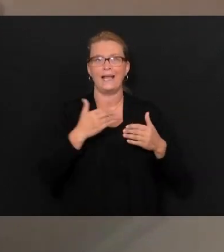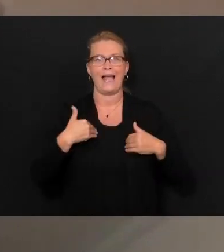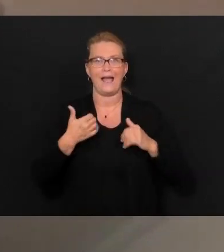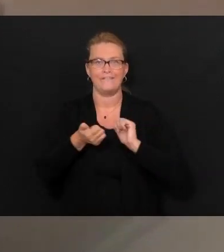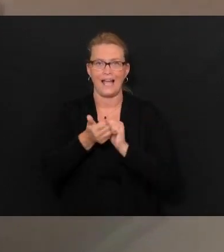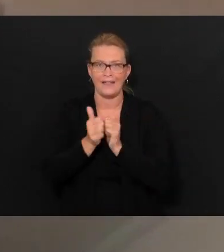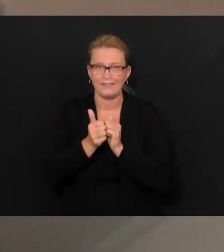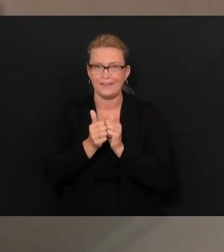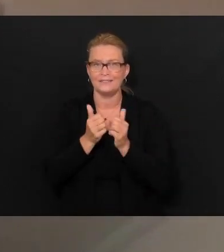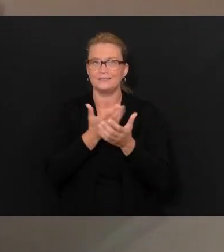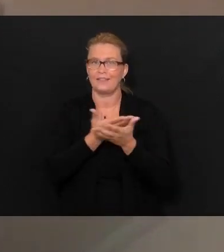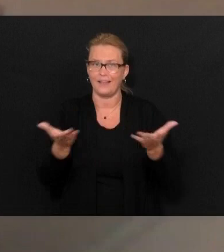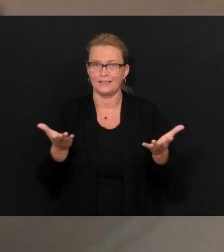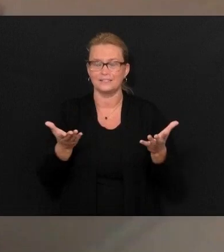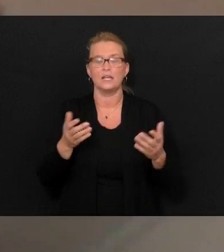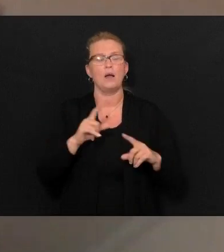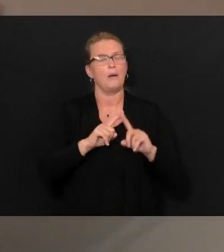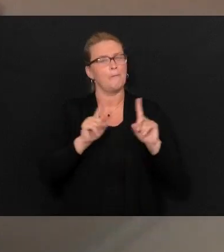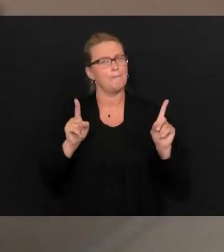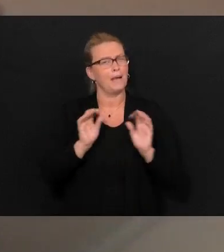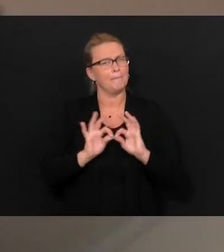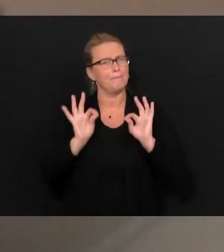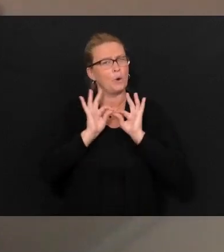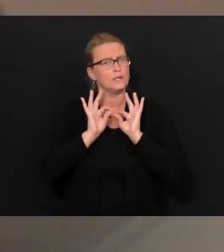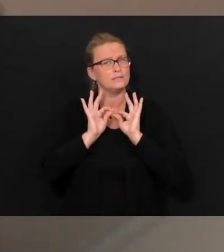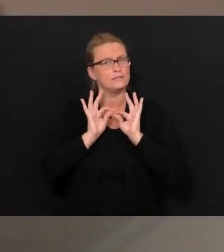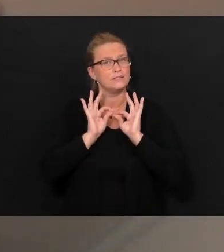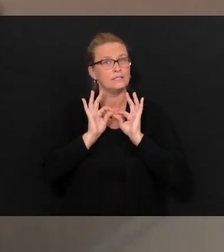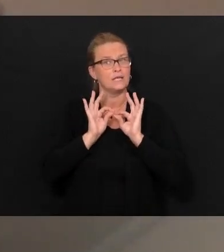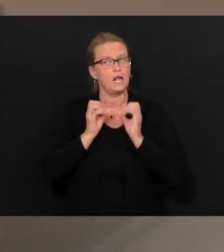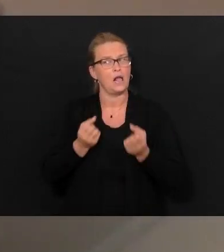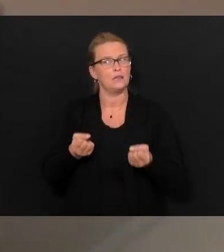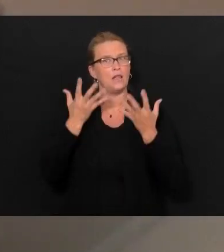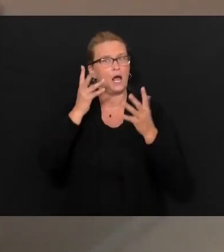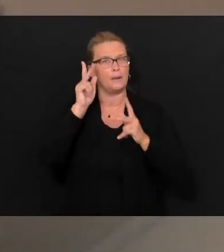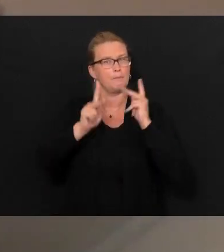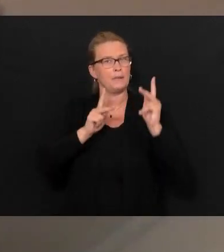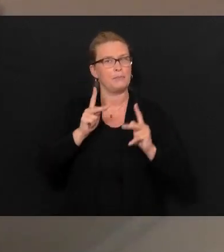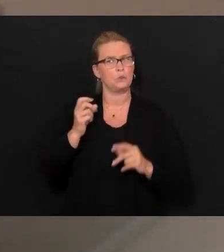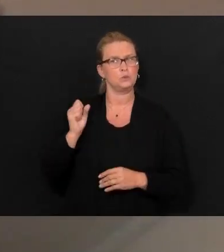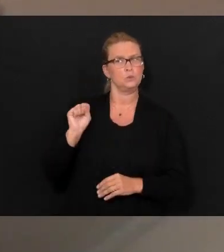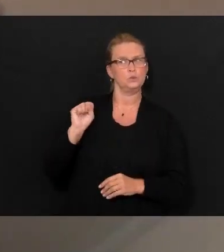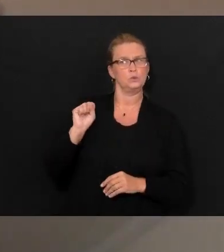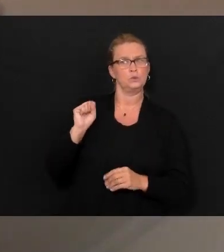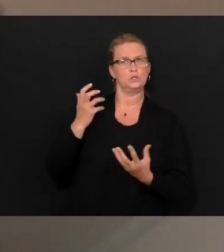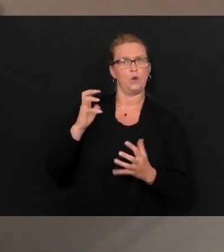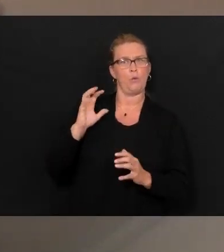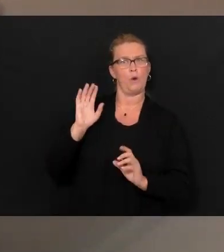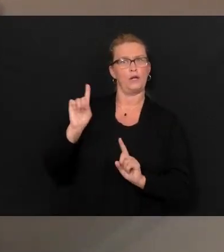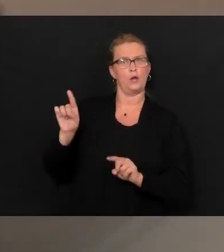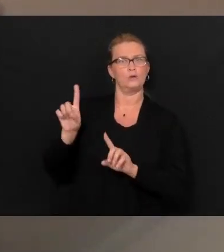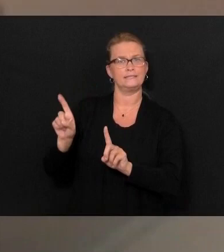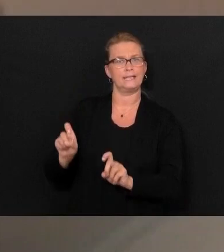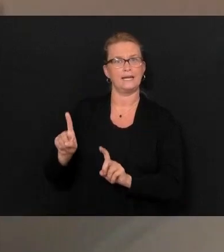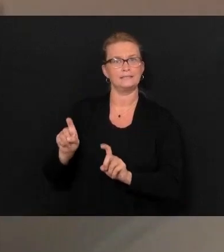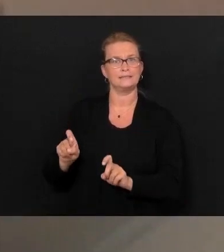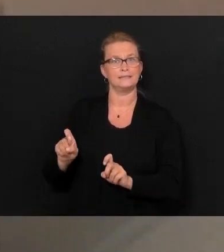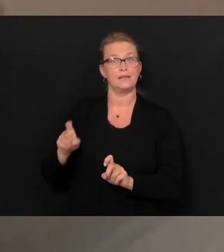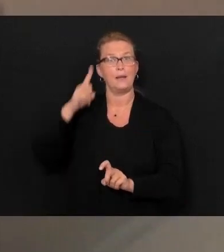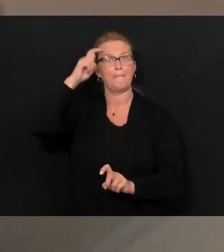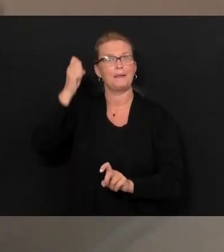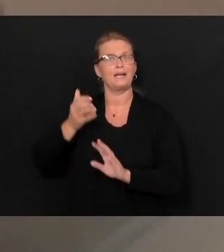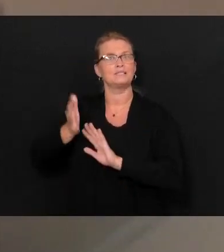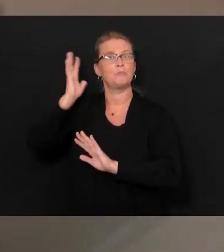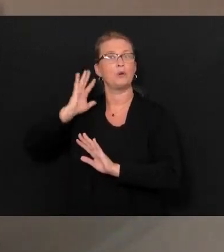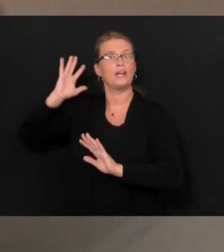endeavors, et cetera. But the key is a lot of people are hesitant to get tested because of the previous way that